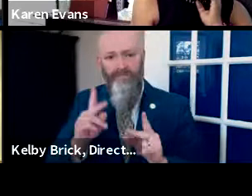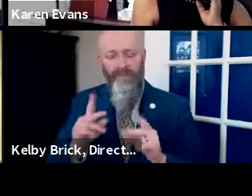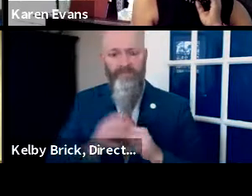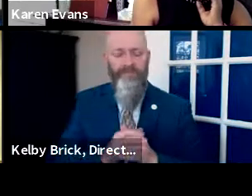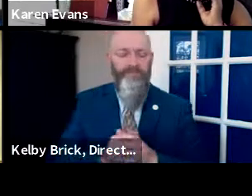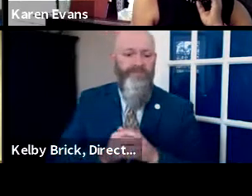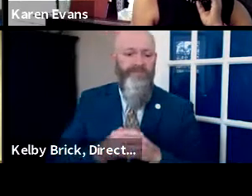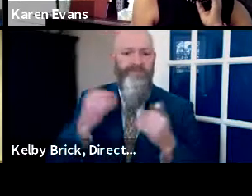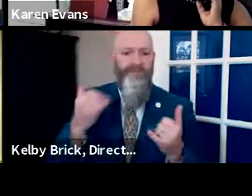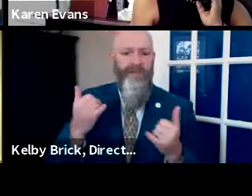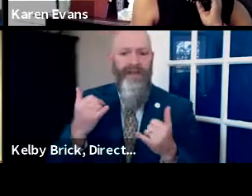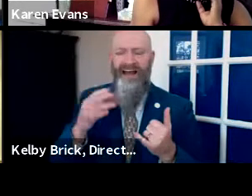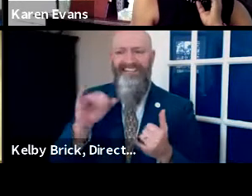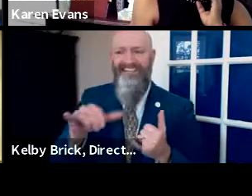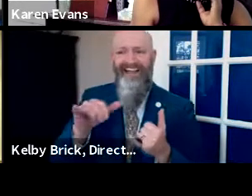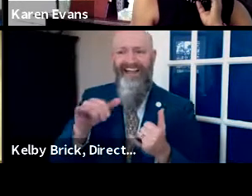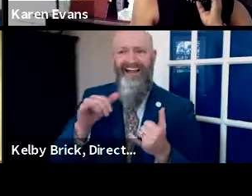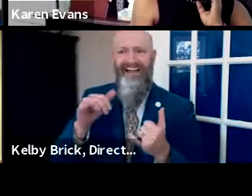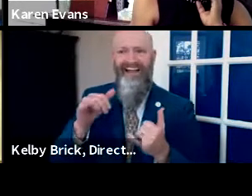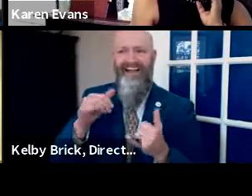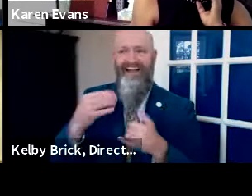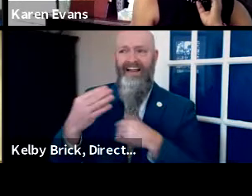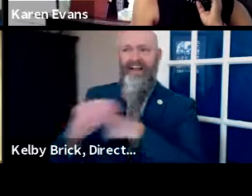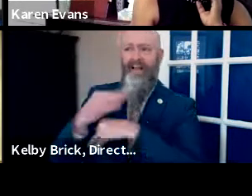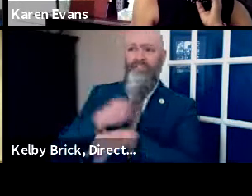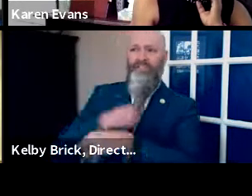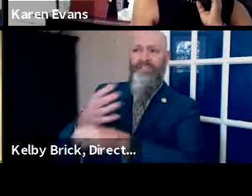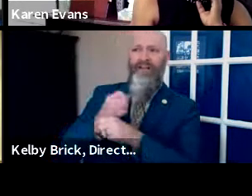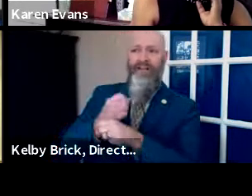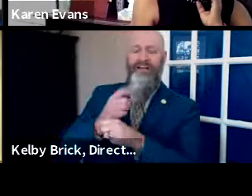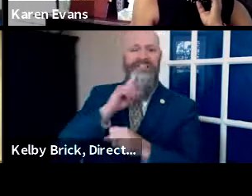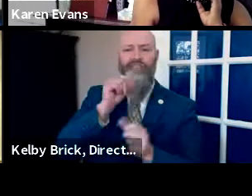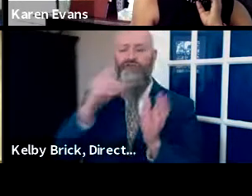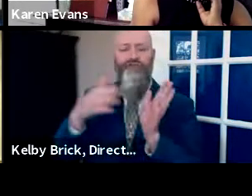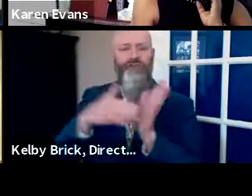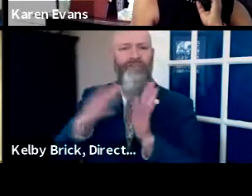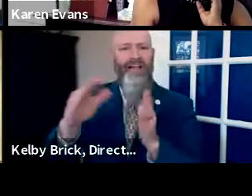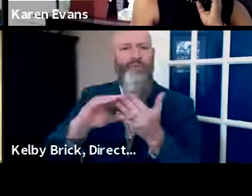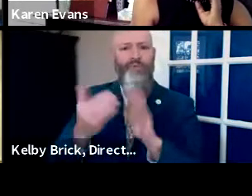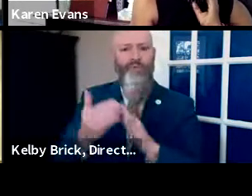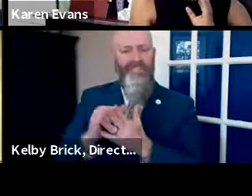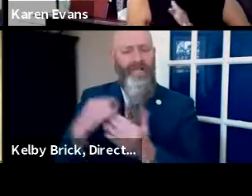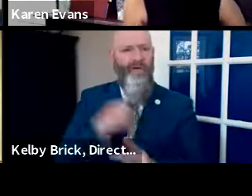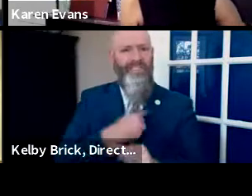entered office as director, it was mostly a white council, I have to say.